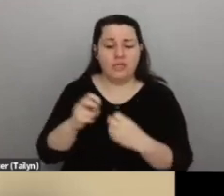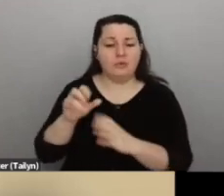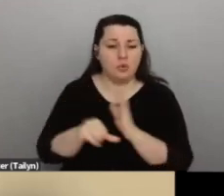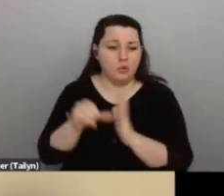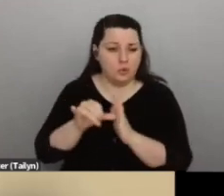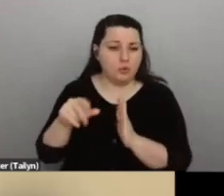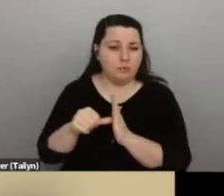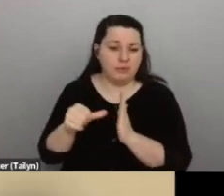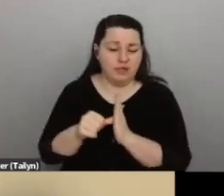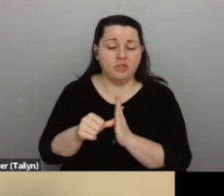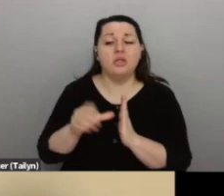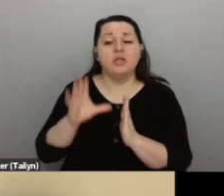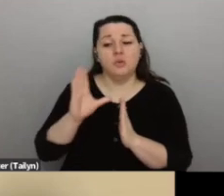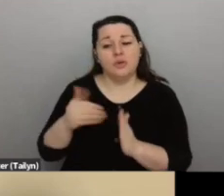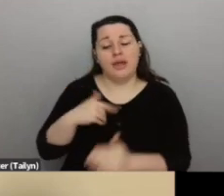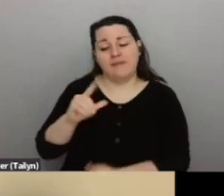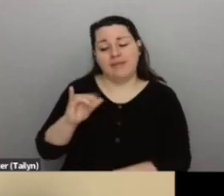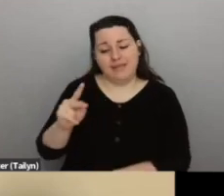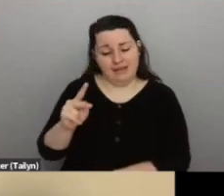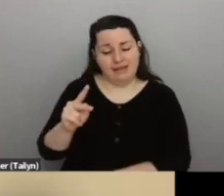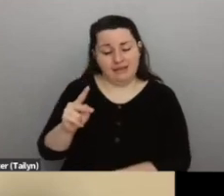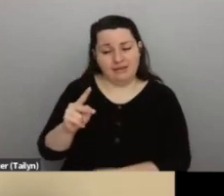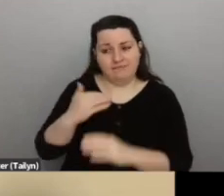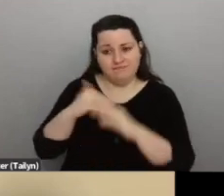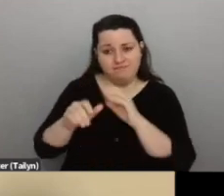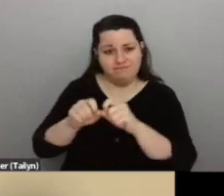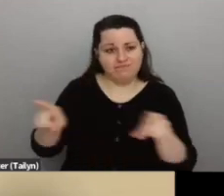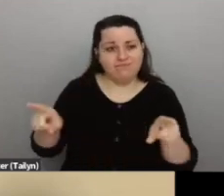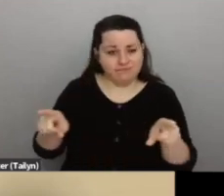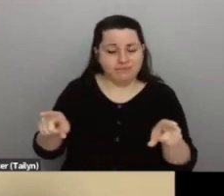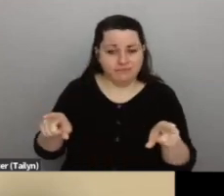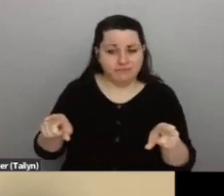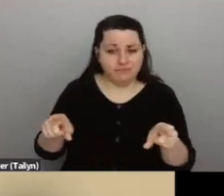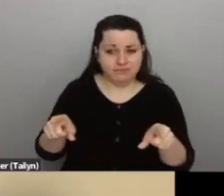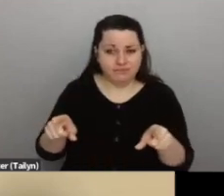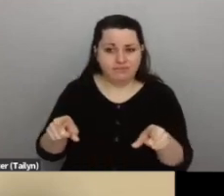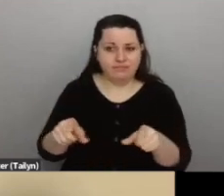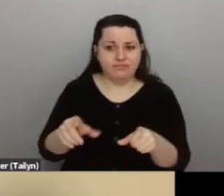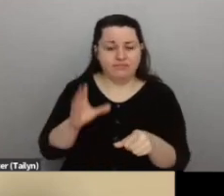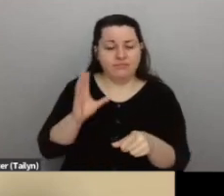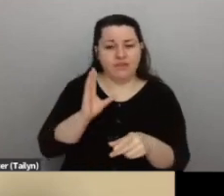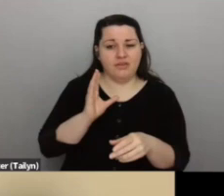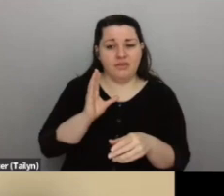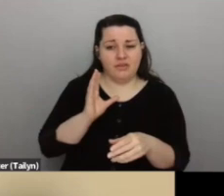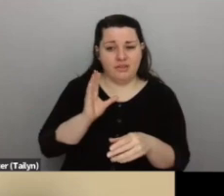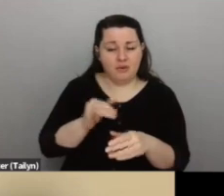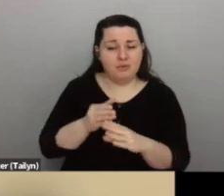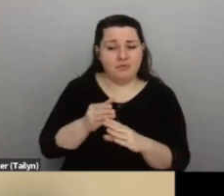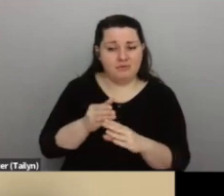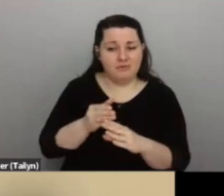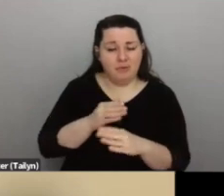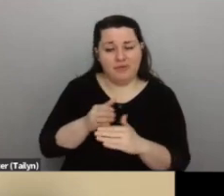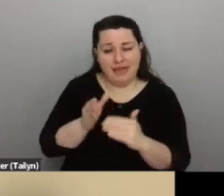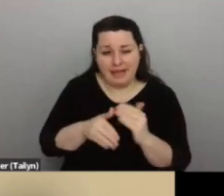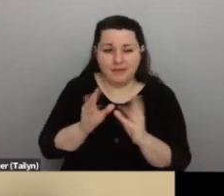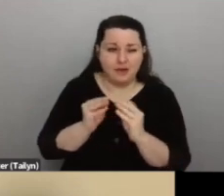shared as a link with you all in a follow-up email from me by the end of the conference. I'll try to get it out to you all